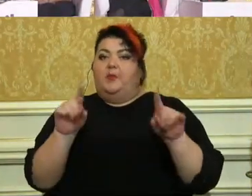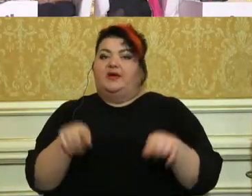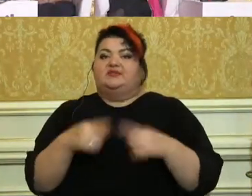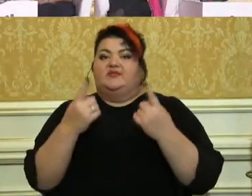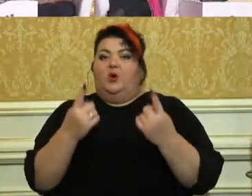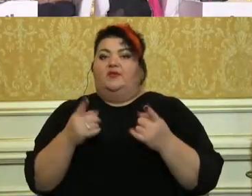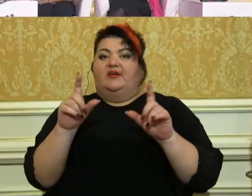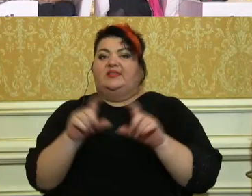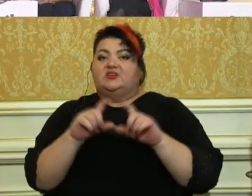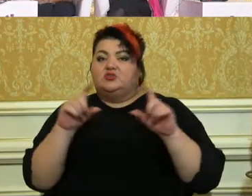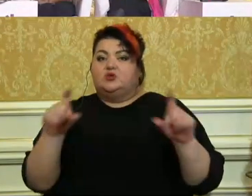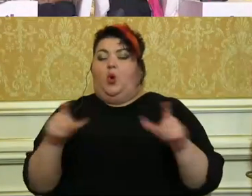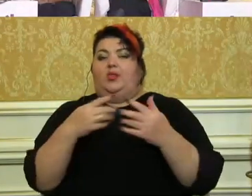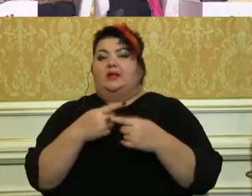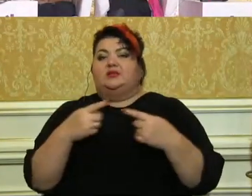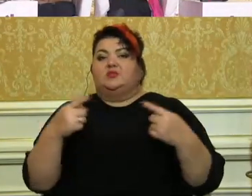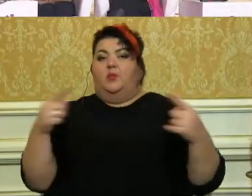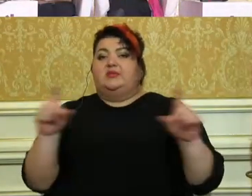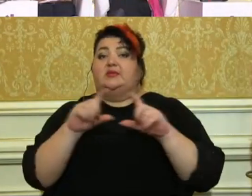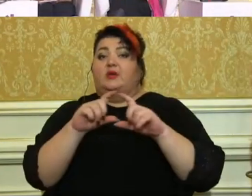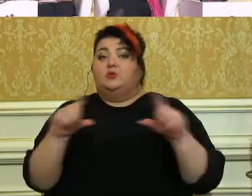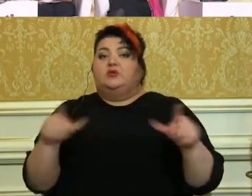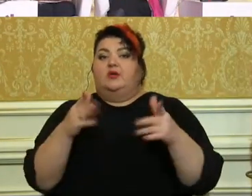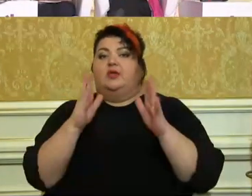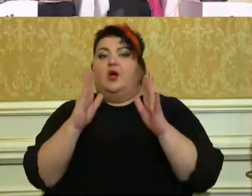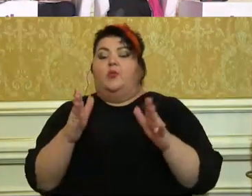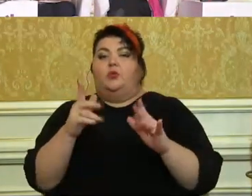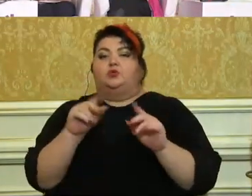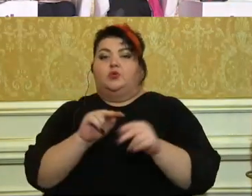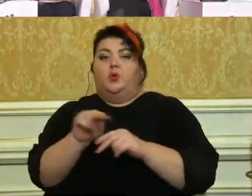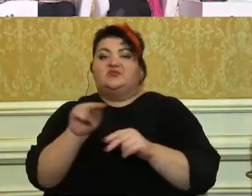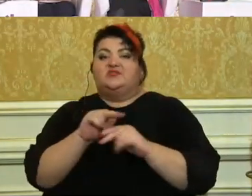to highlight some women one can identify herself to.